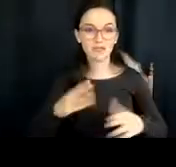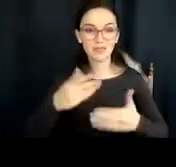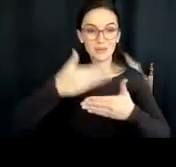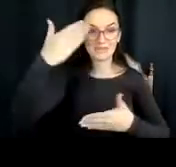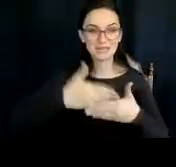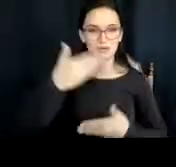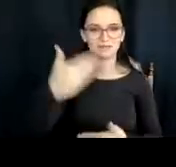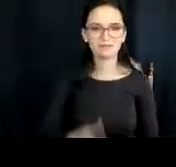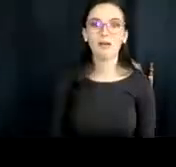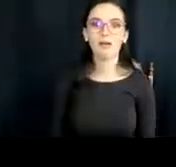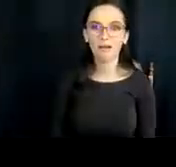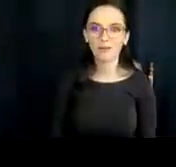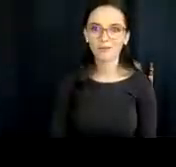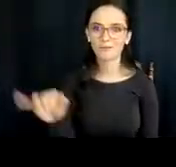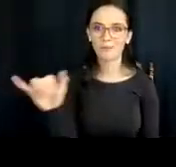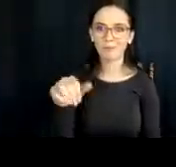outside. Yep.